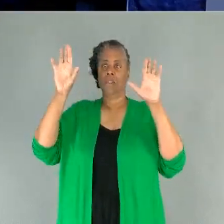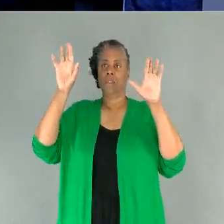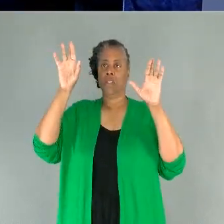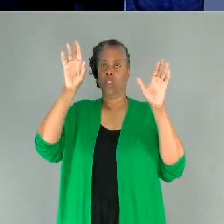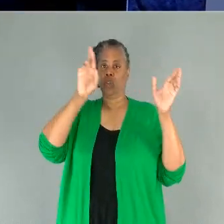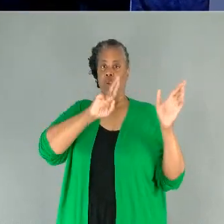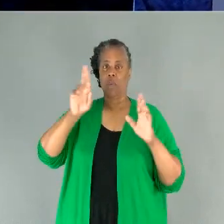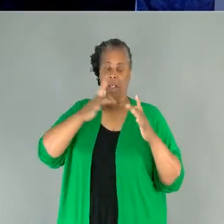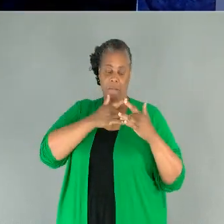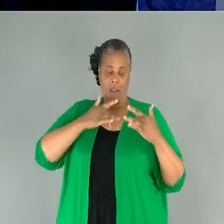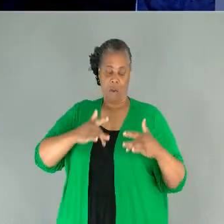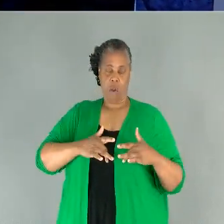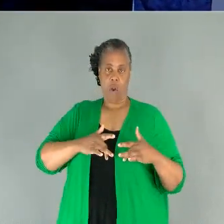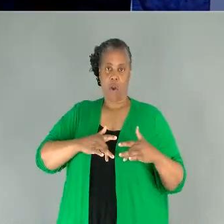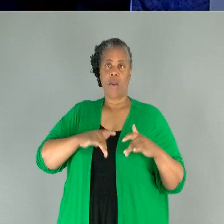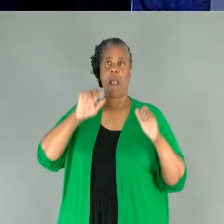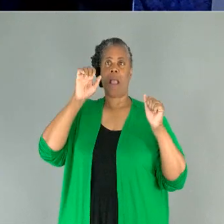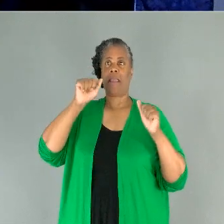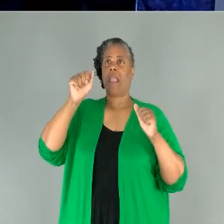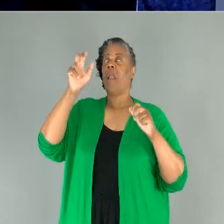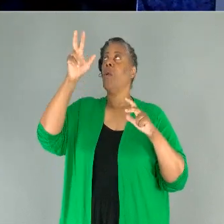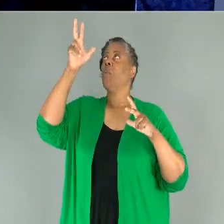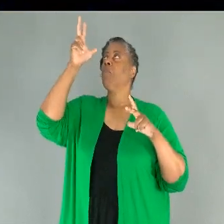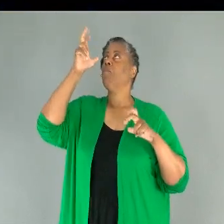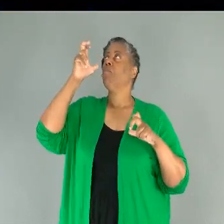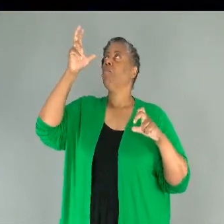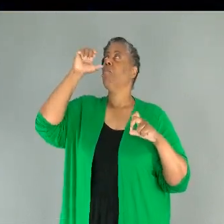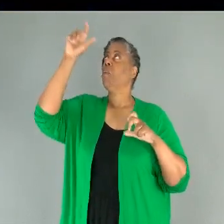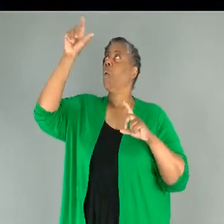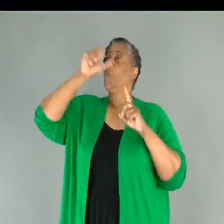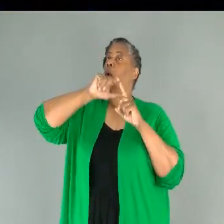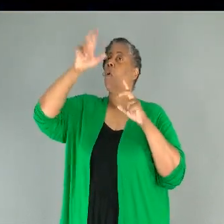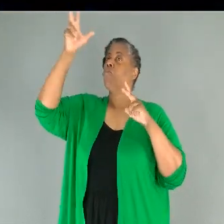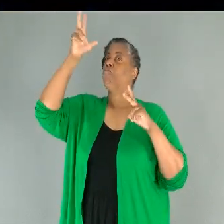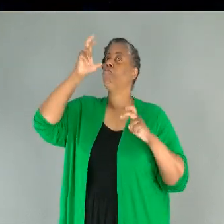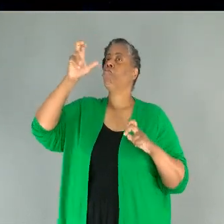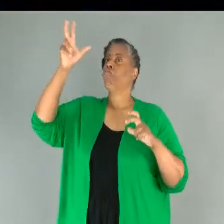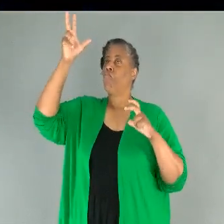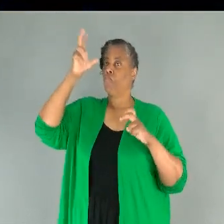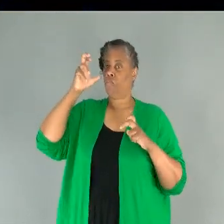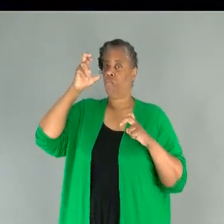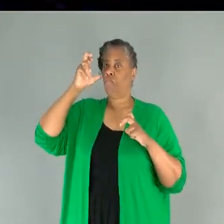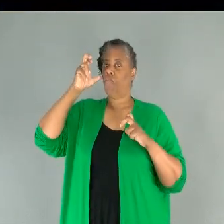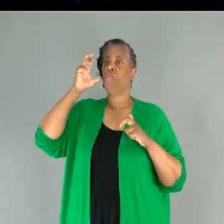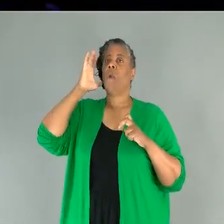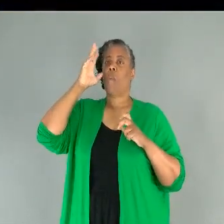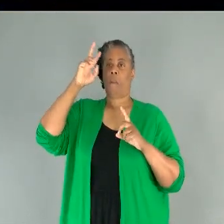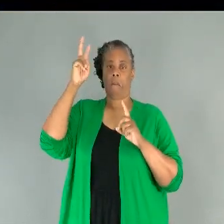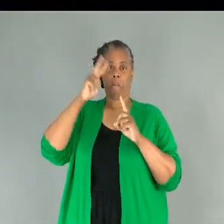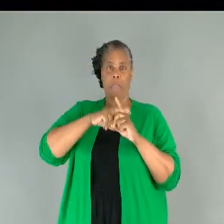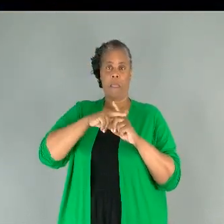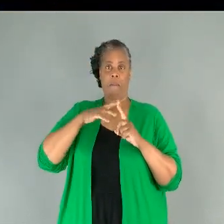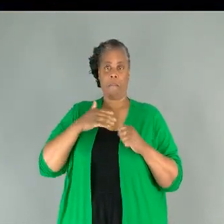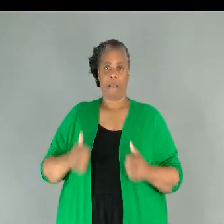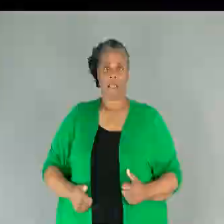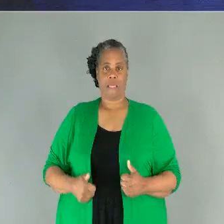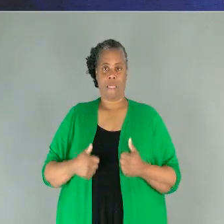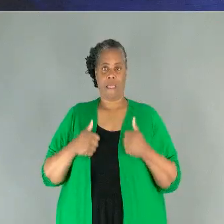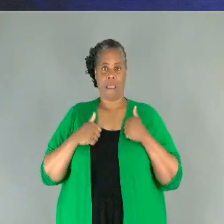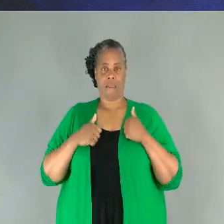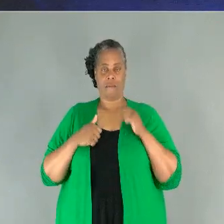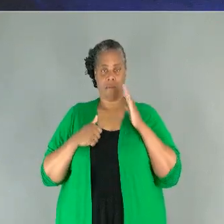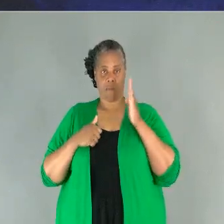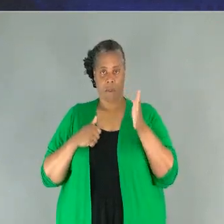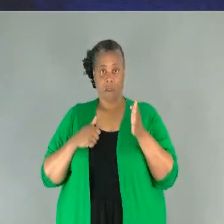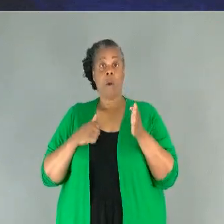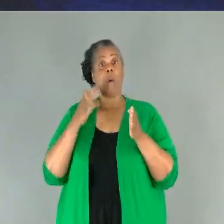heart to receive a word from you. I'll never be the same again because